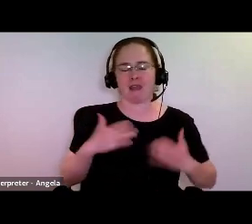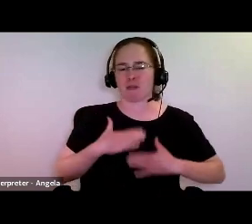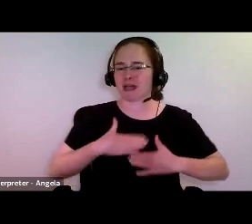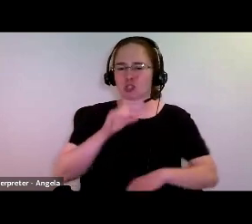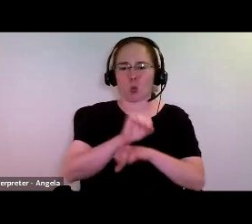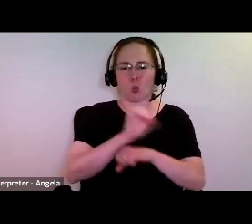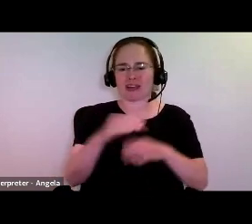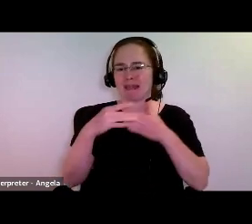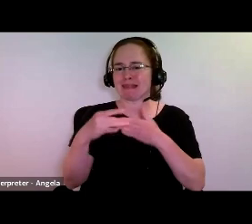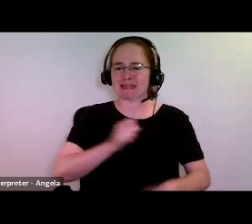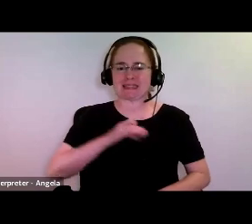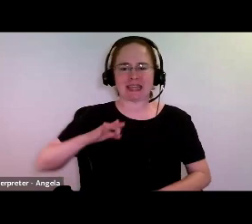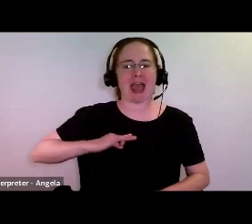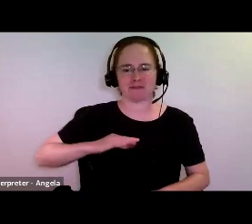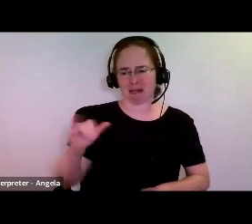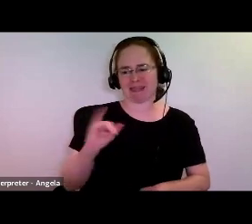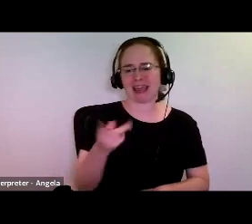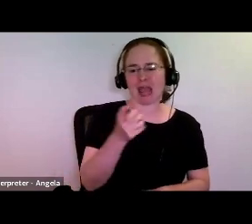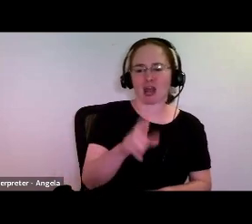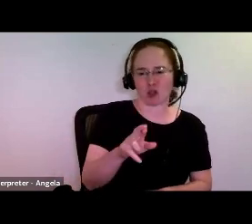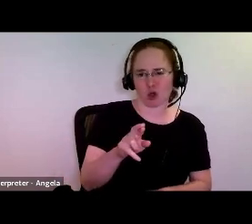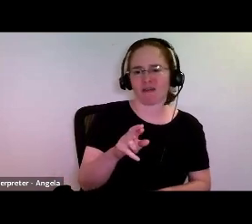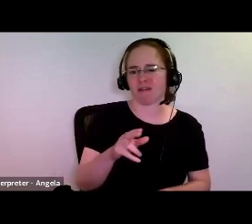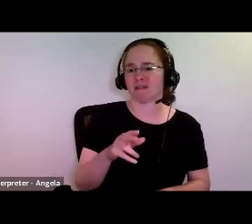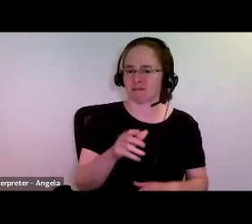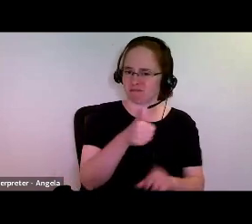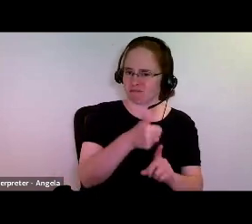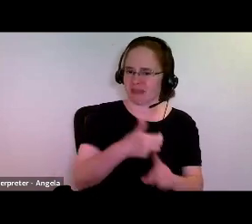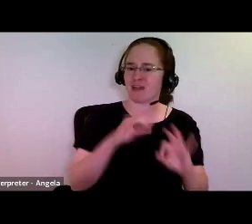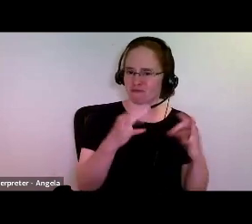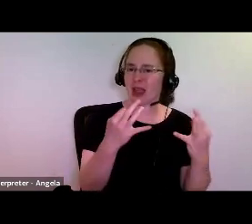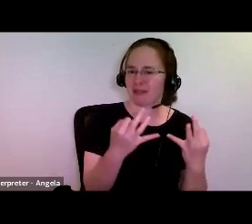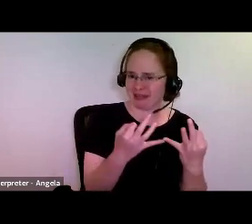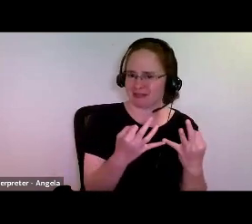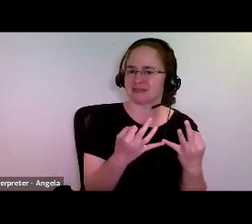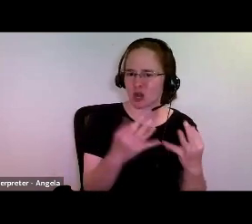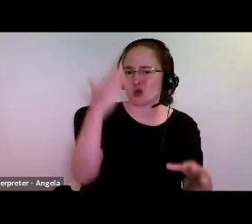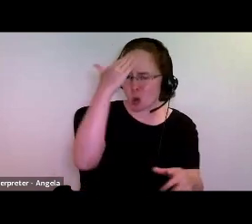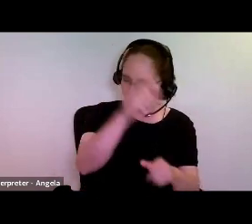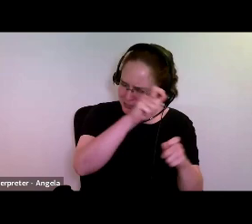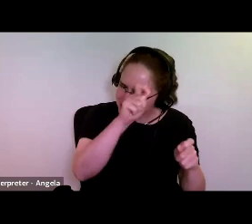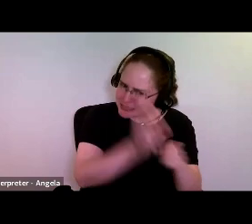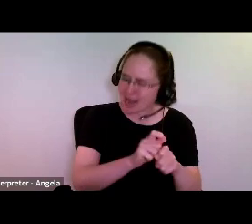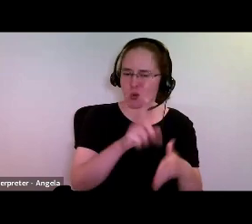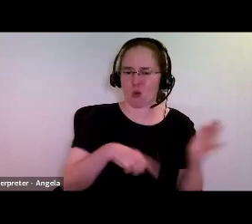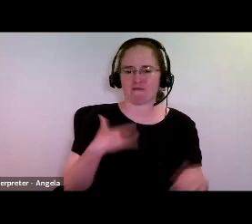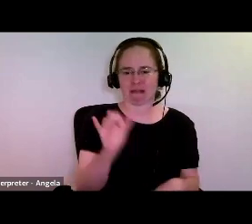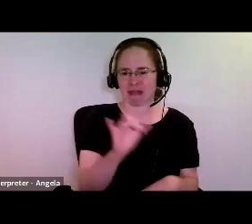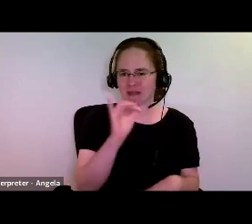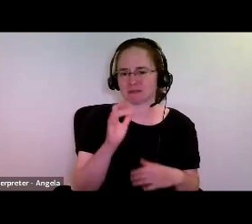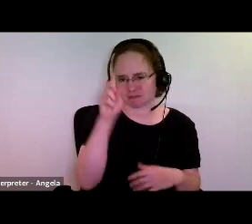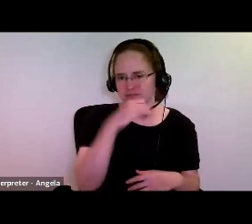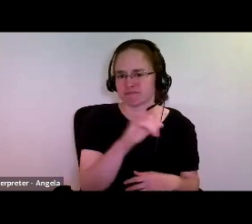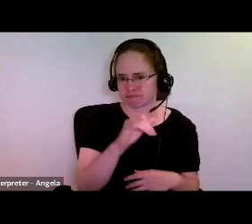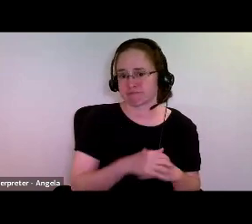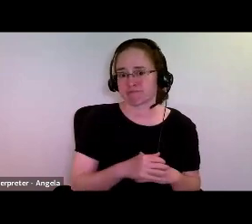working and leading staff like Kyler, who have families like Kyler and Crystal, who know exactly what it's like, so